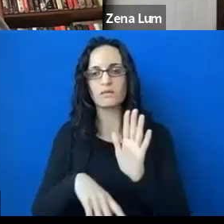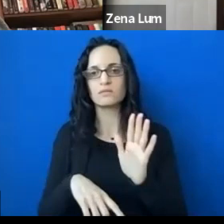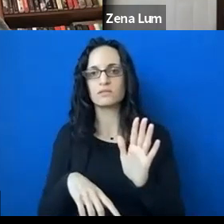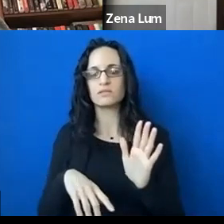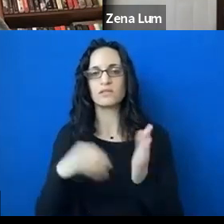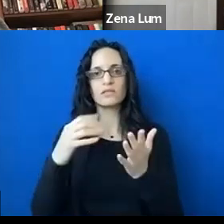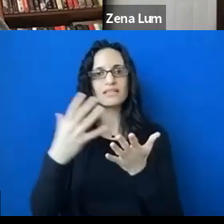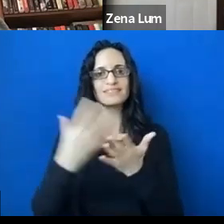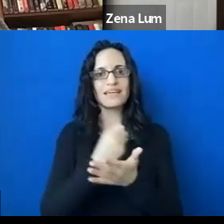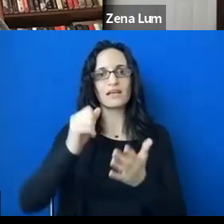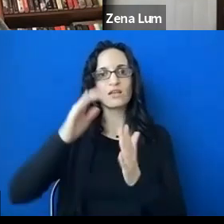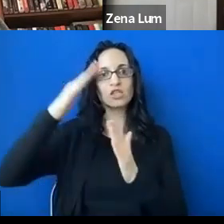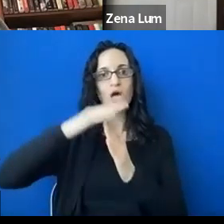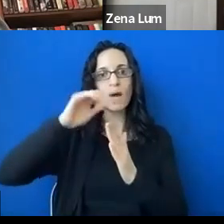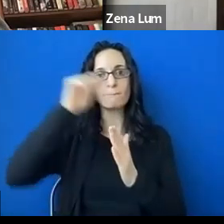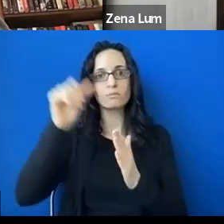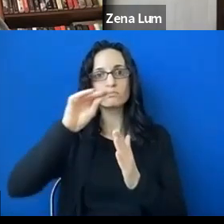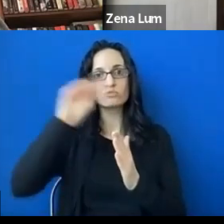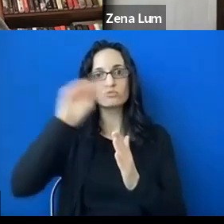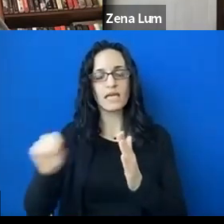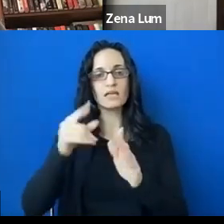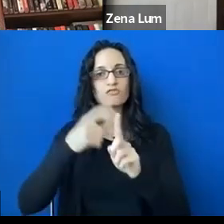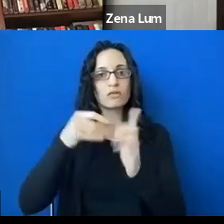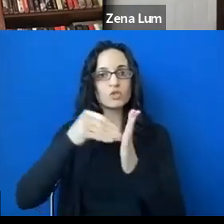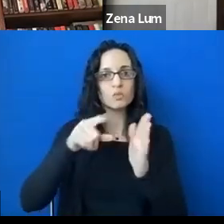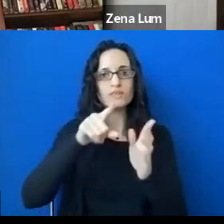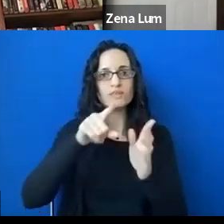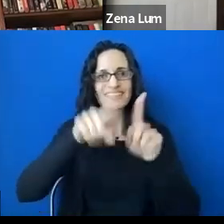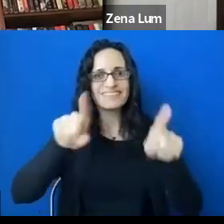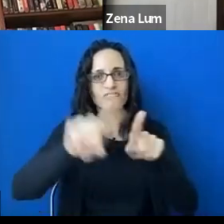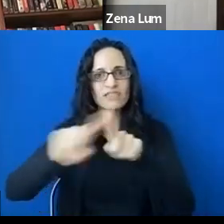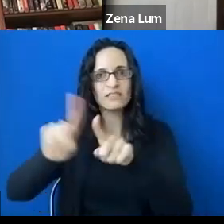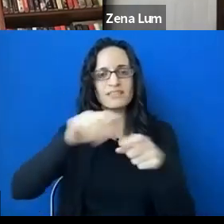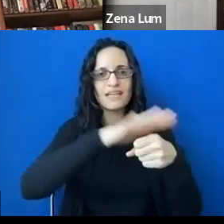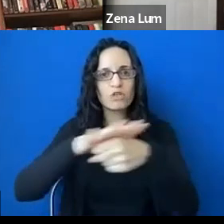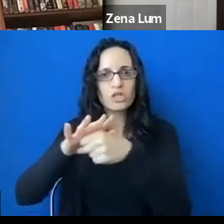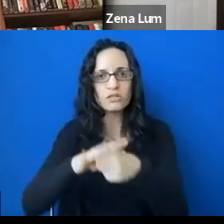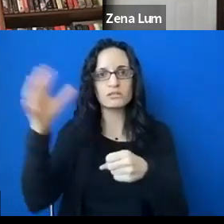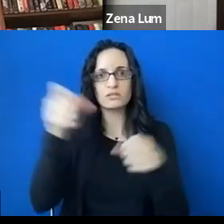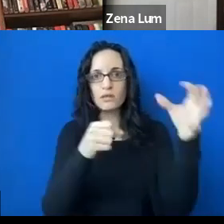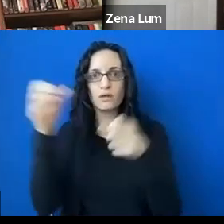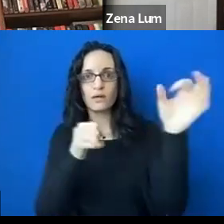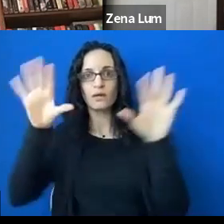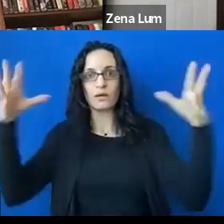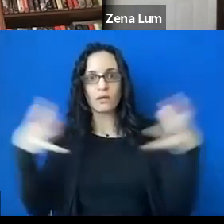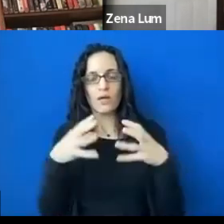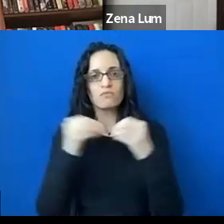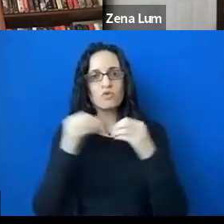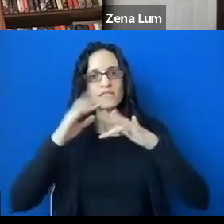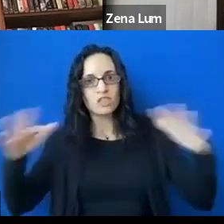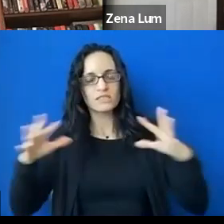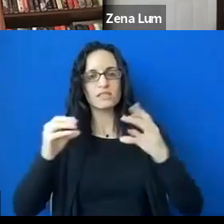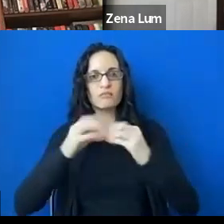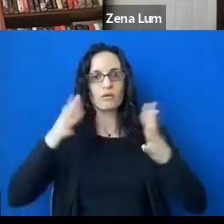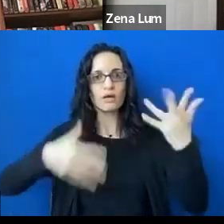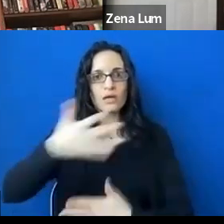percent of students in different neighborhoods so that there is more equitable and diverse students ending up in these exam schools. And we're not